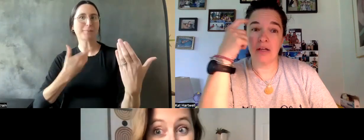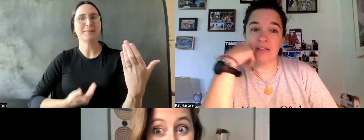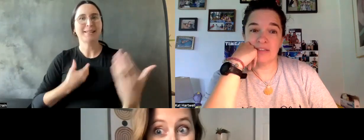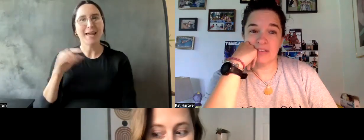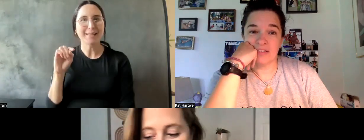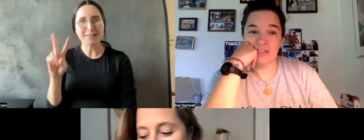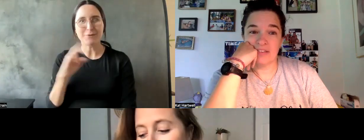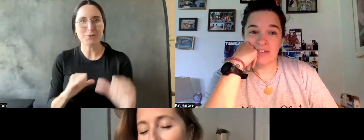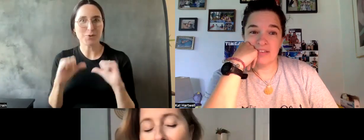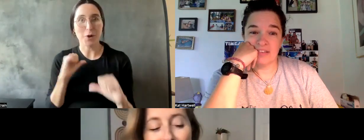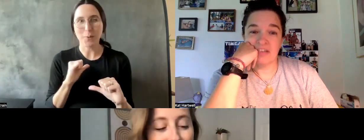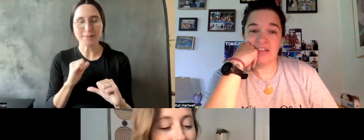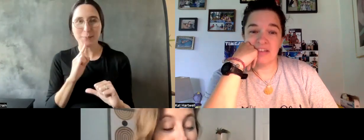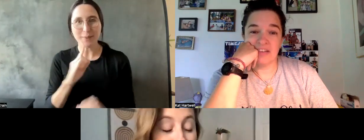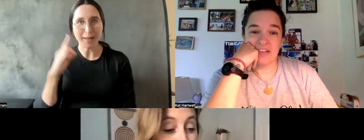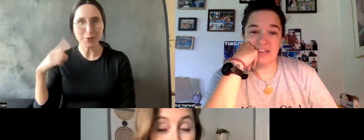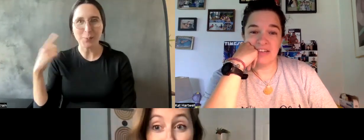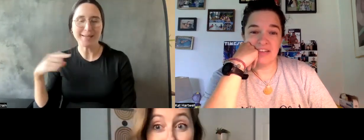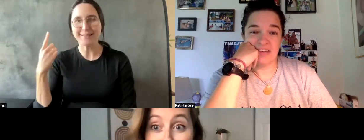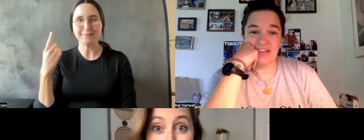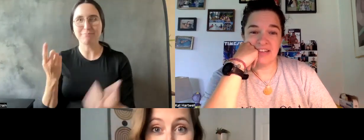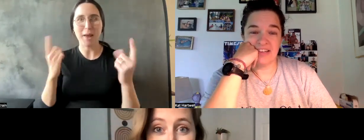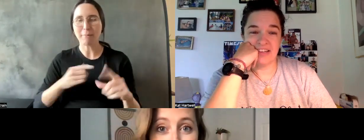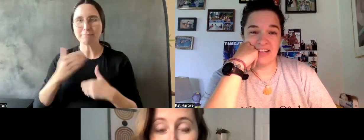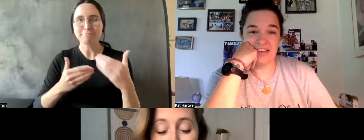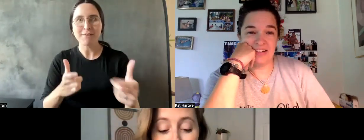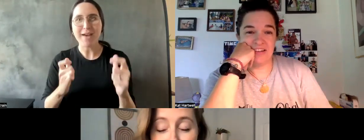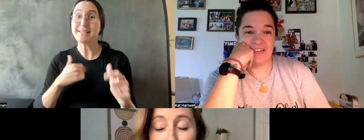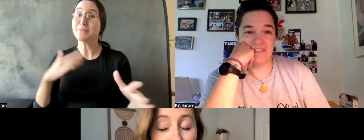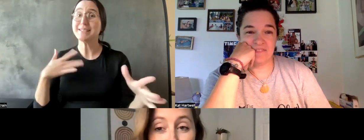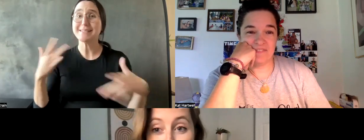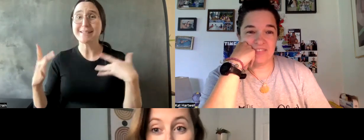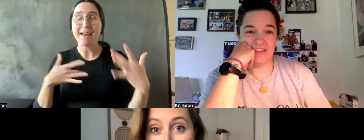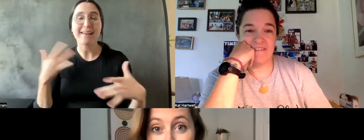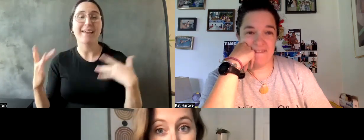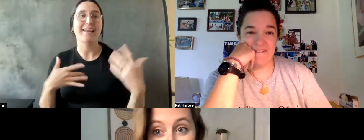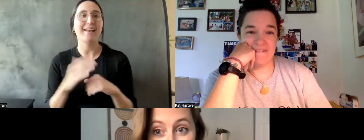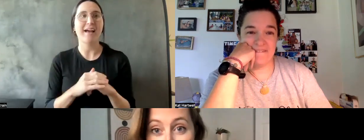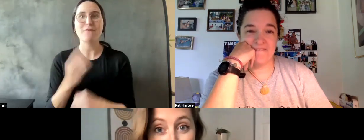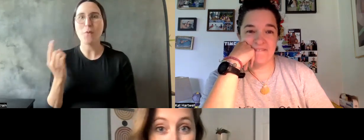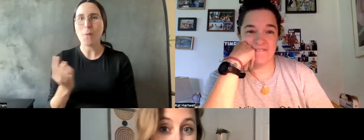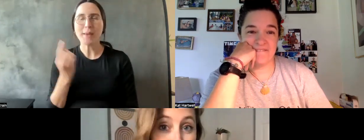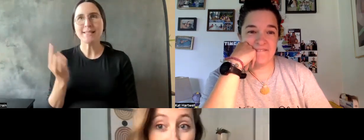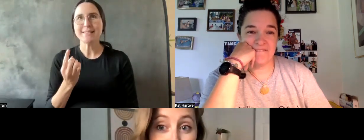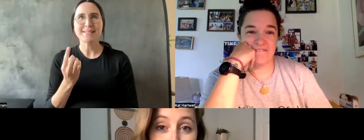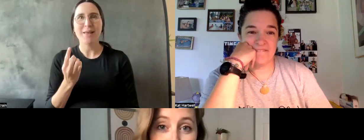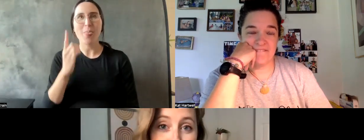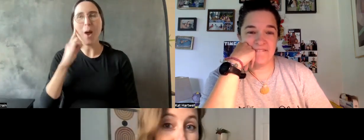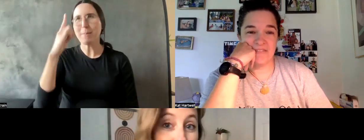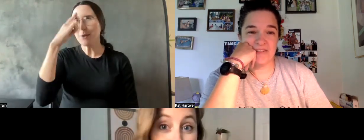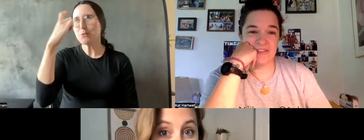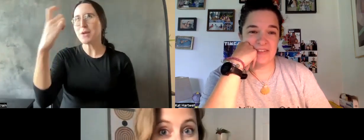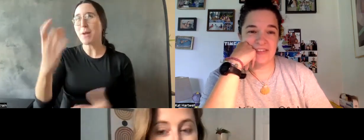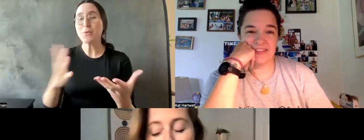it was pretty crazy. And I was very excited. It was something that I've always wanted to have my own television show. It's what I went